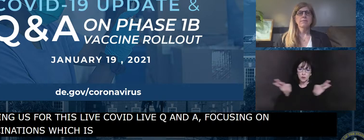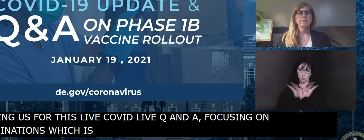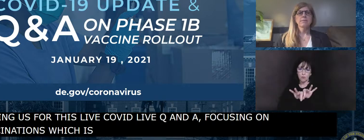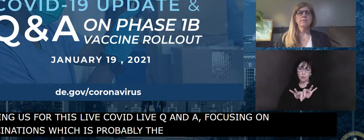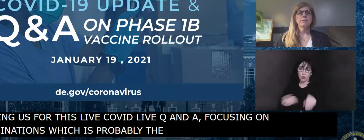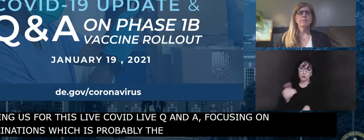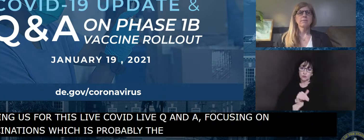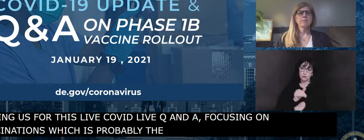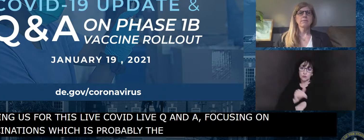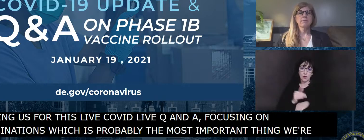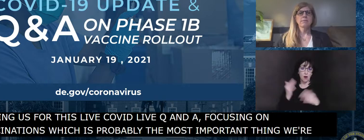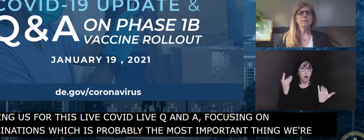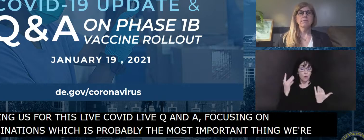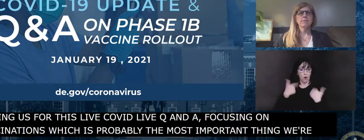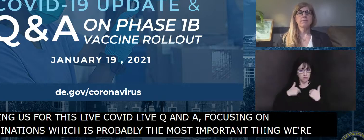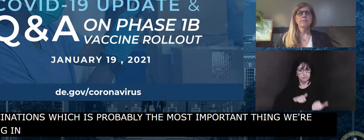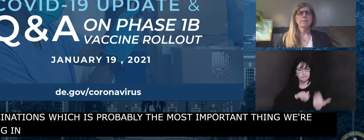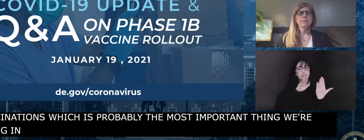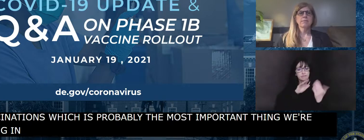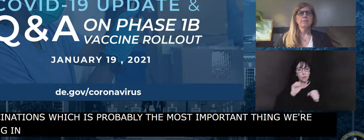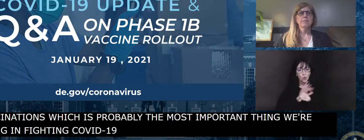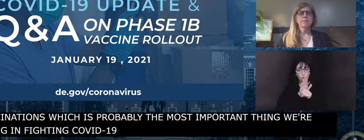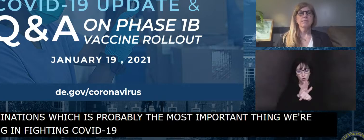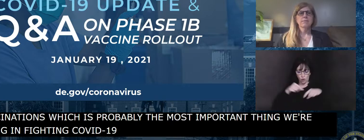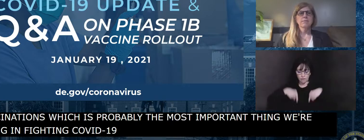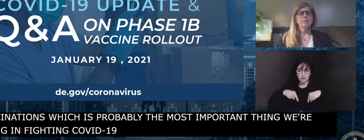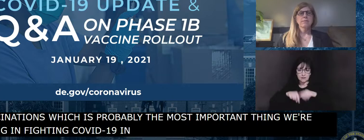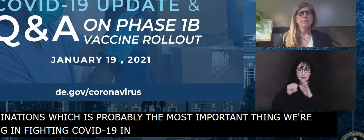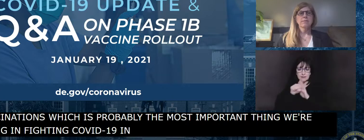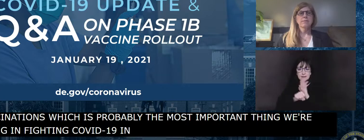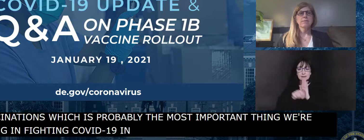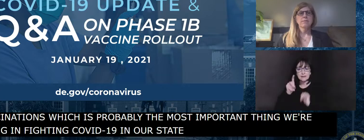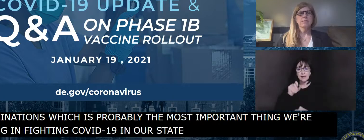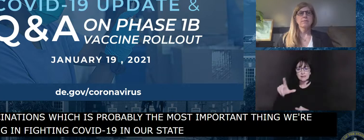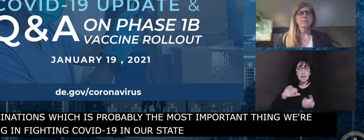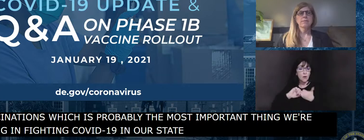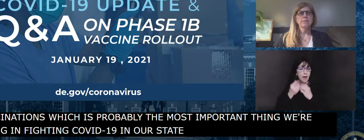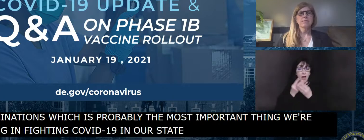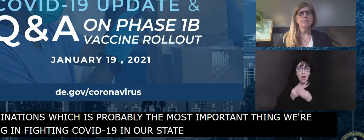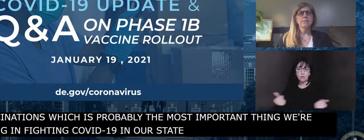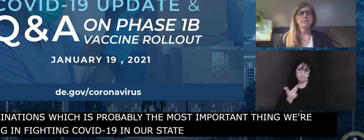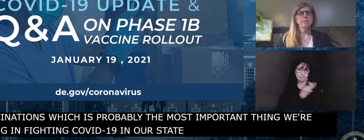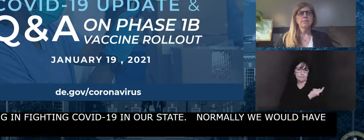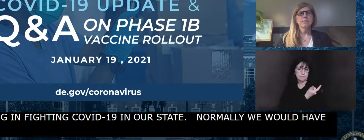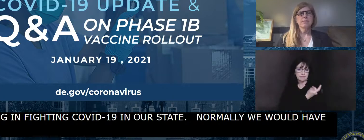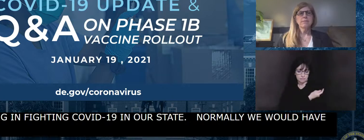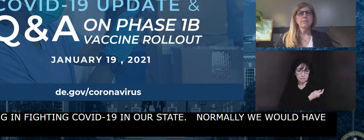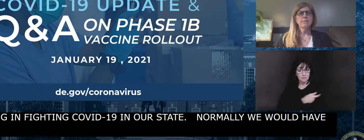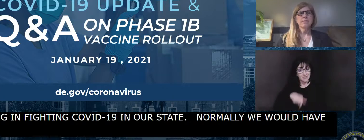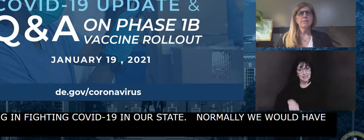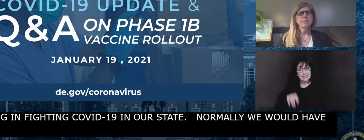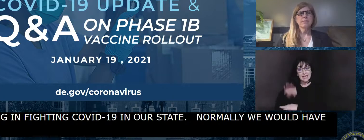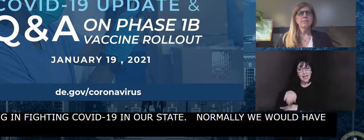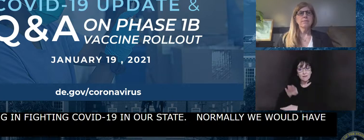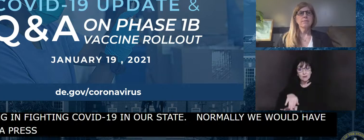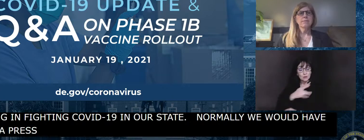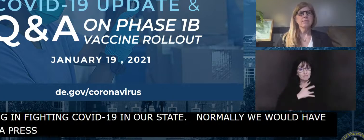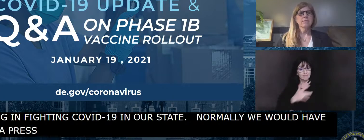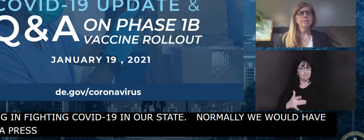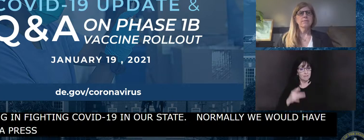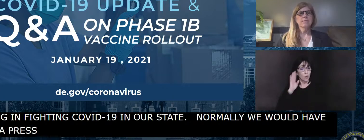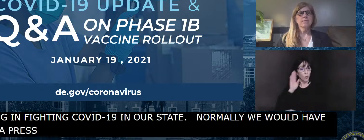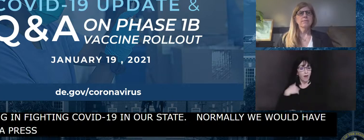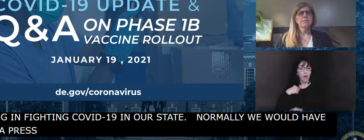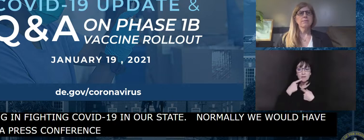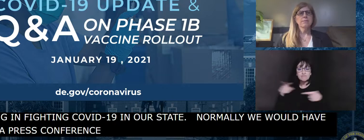fighting COVID-19 in our state. Normally, we would have had a press conference this afternoon on the update